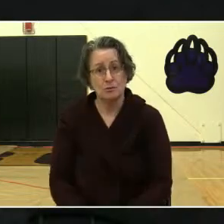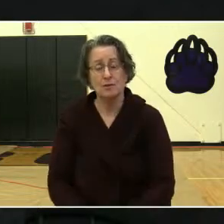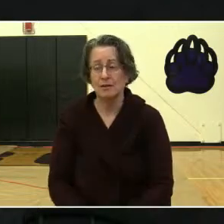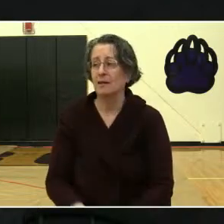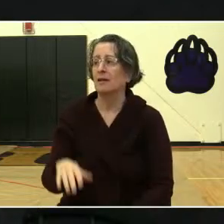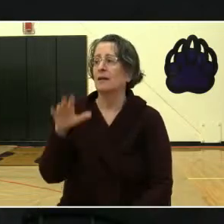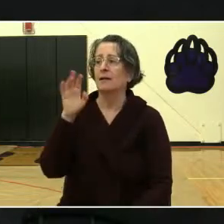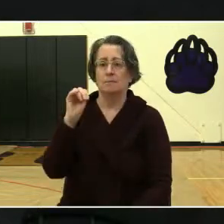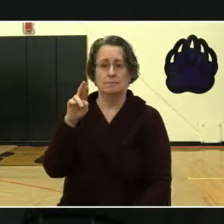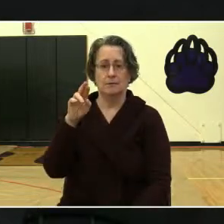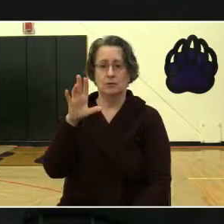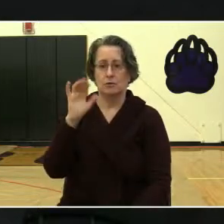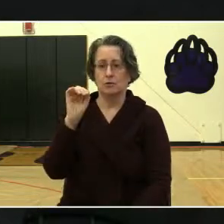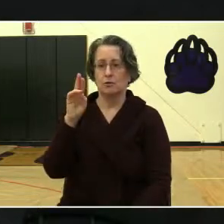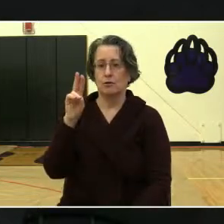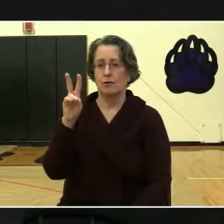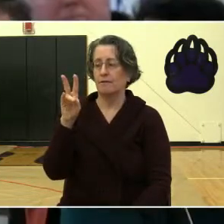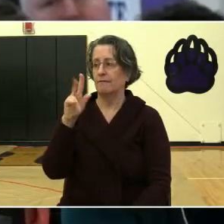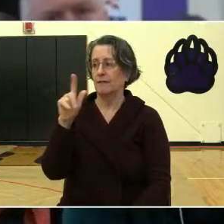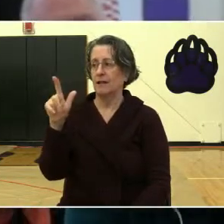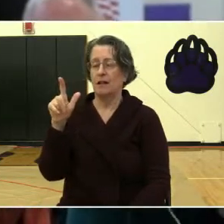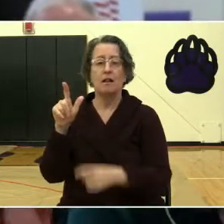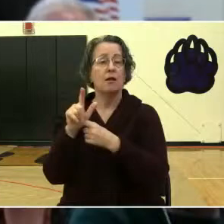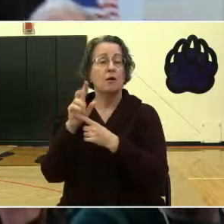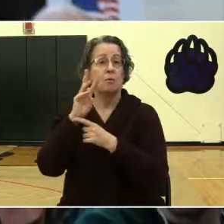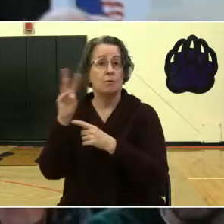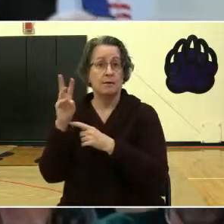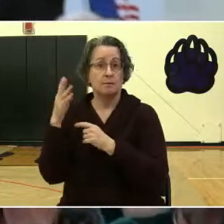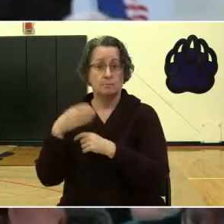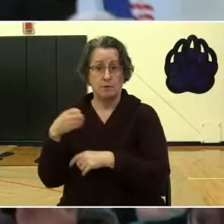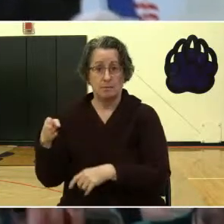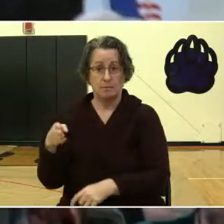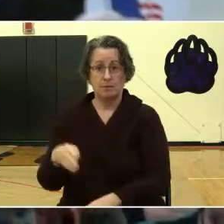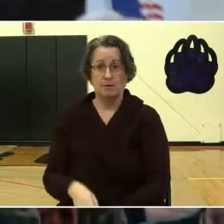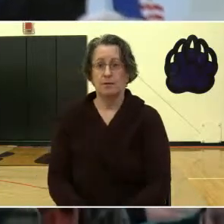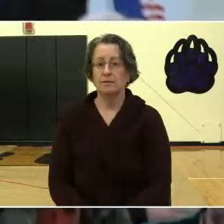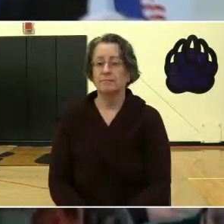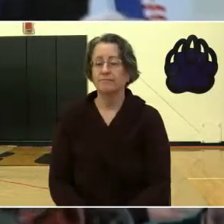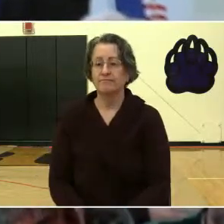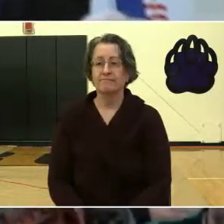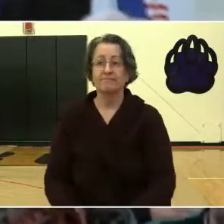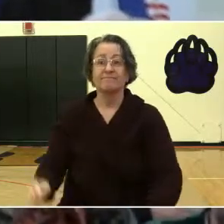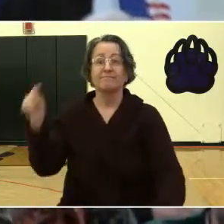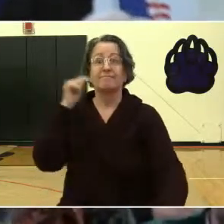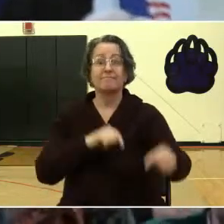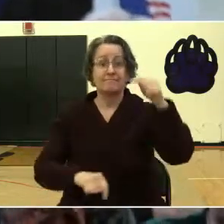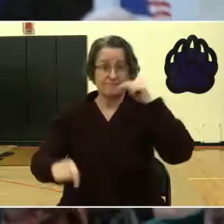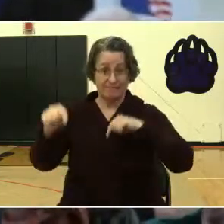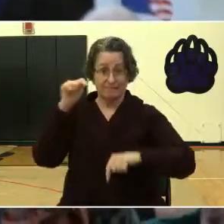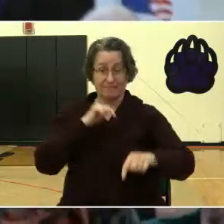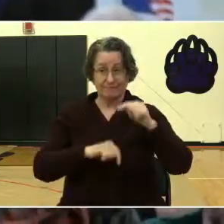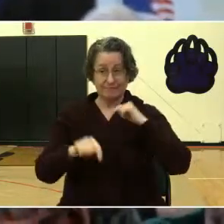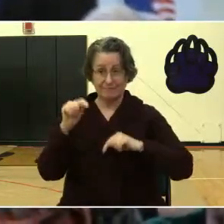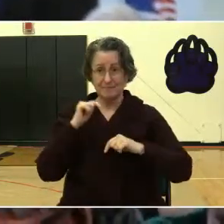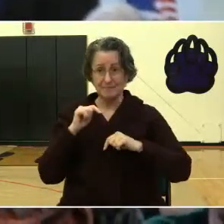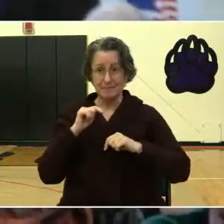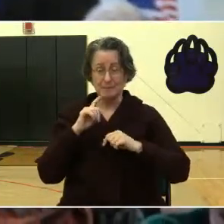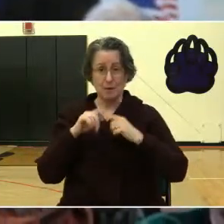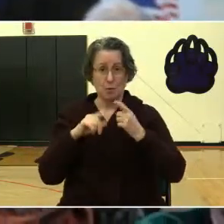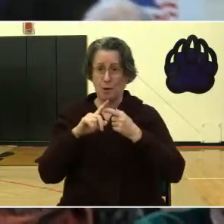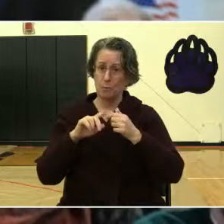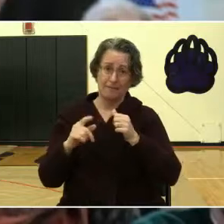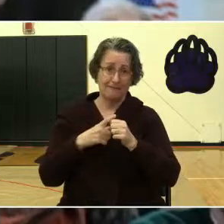Carville George Carville West Brattleboro take you all the way back to when we first started talking about this